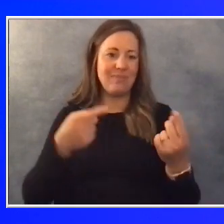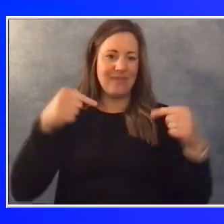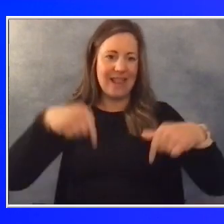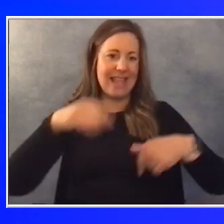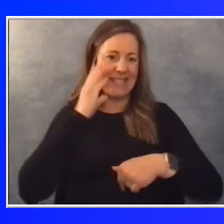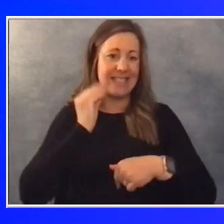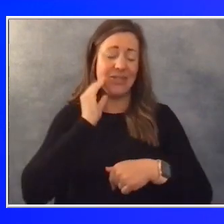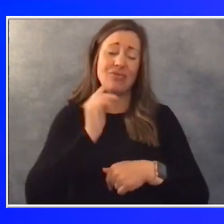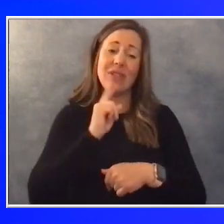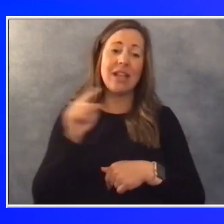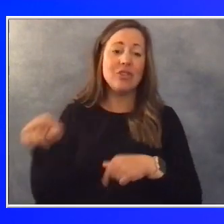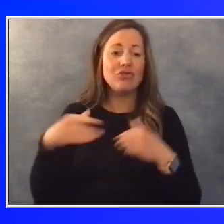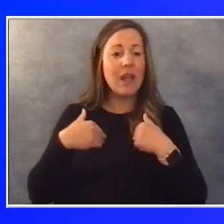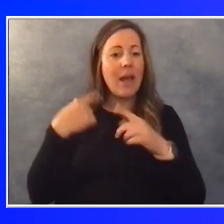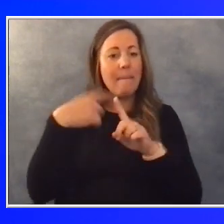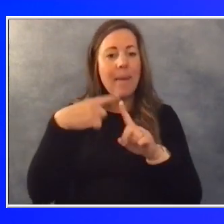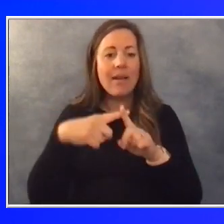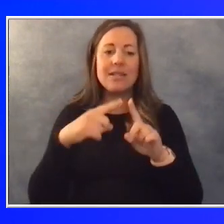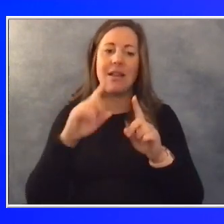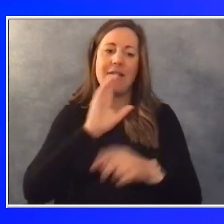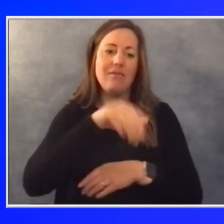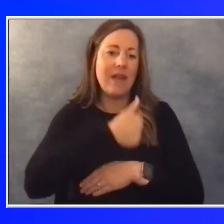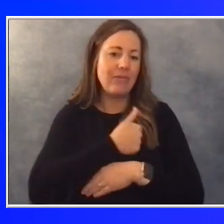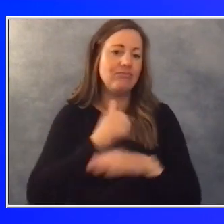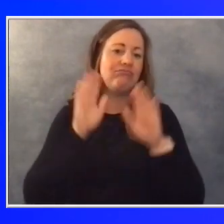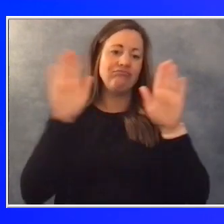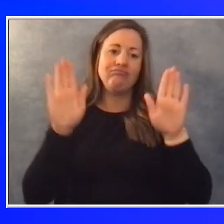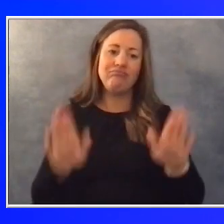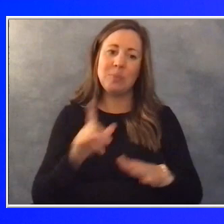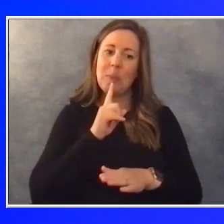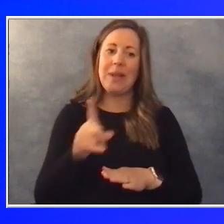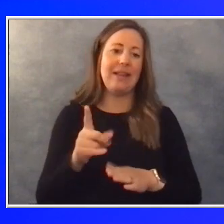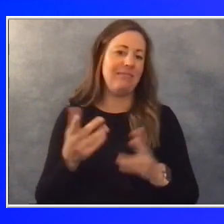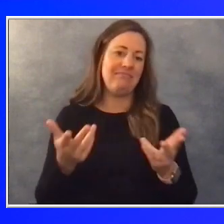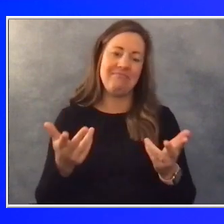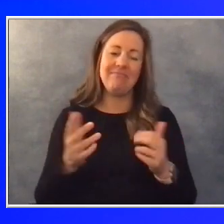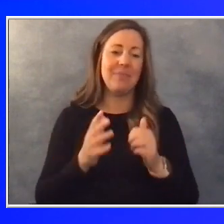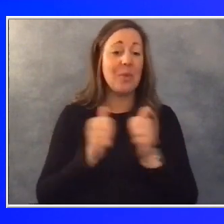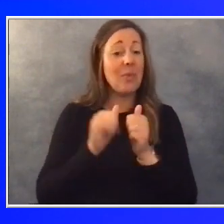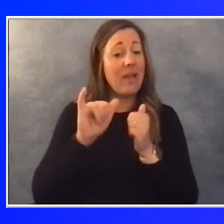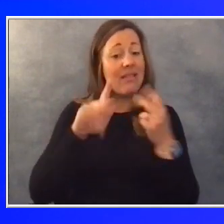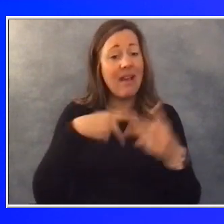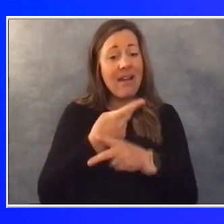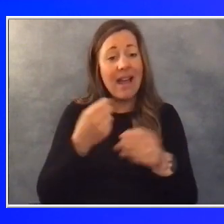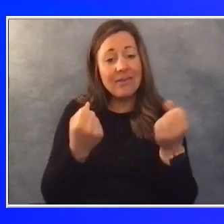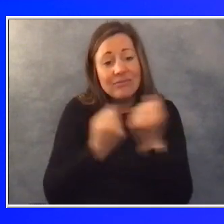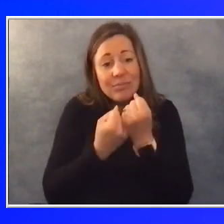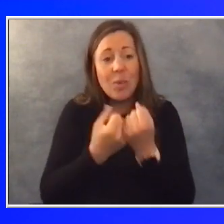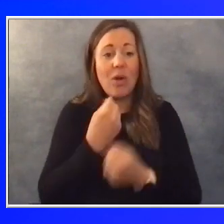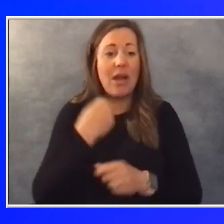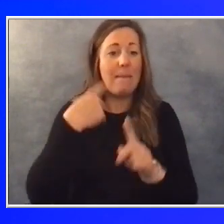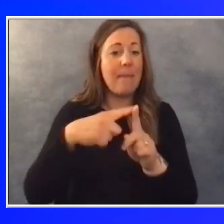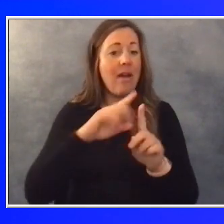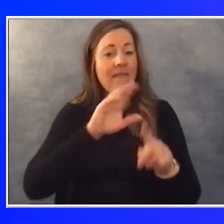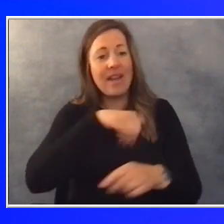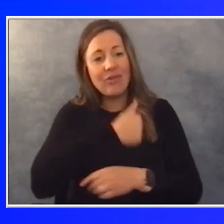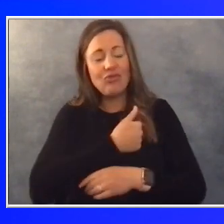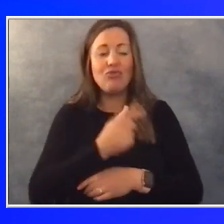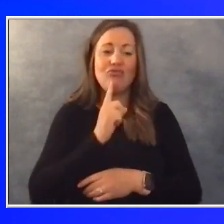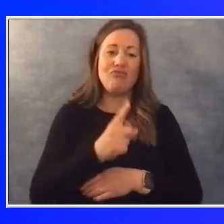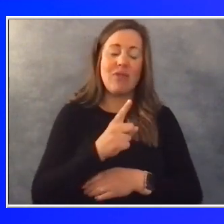positive attitude, right? And so that's a huge part of it, is when you have that kind of support and positive attitude, I think it goes